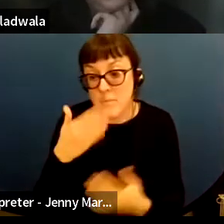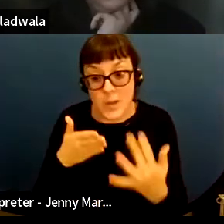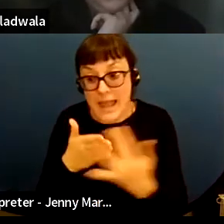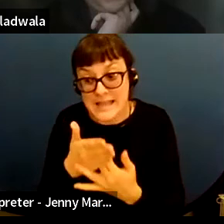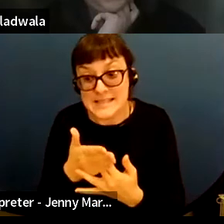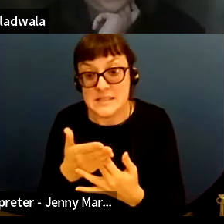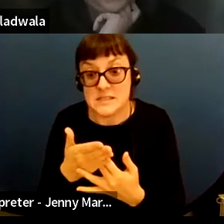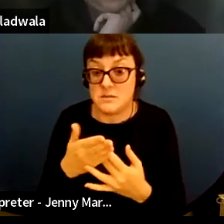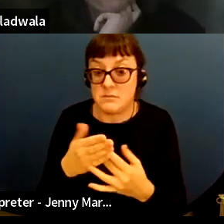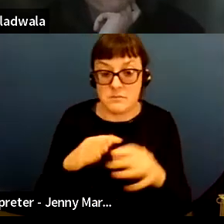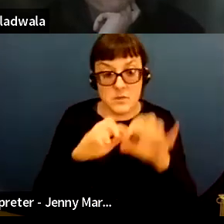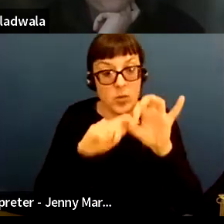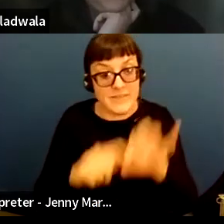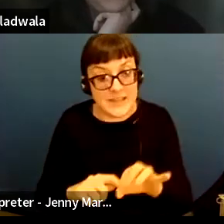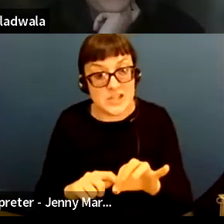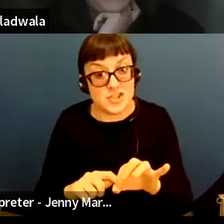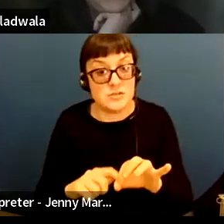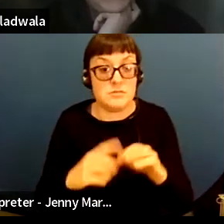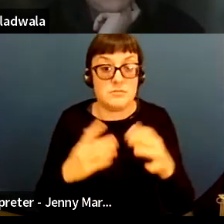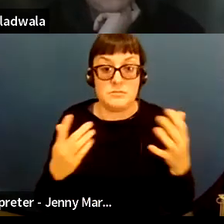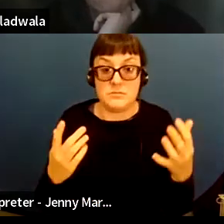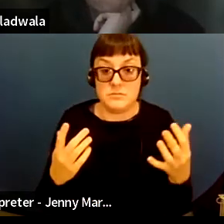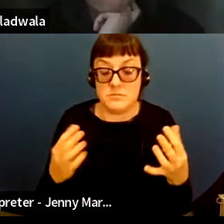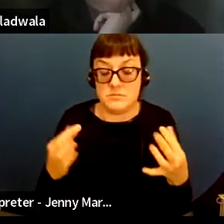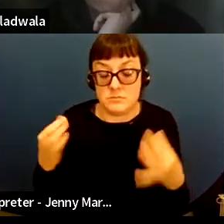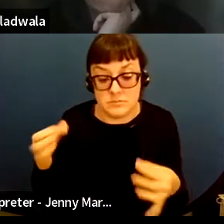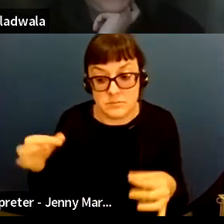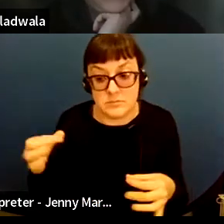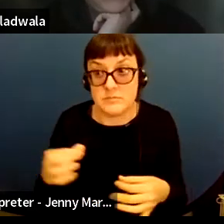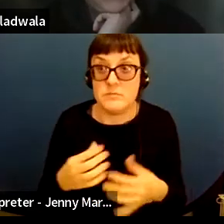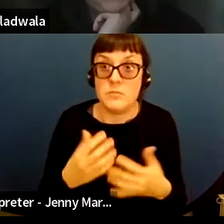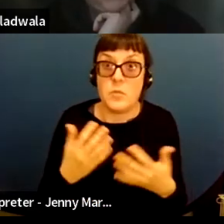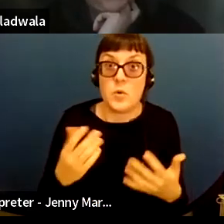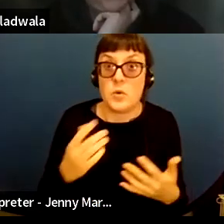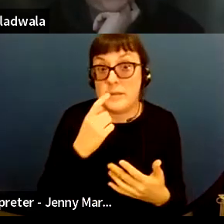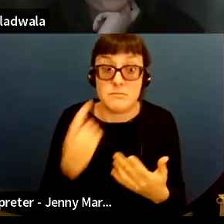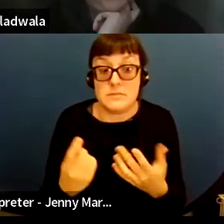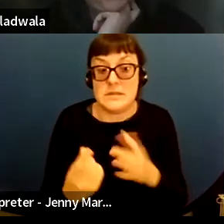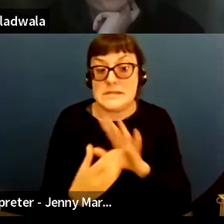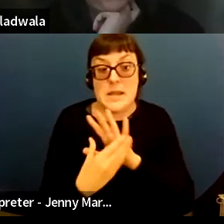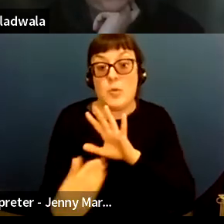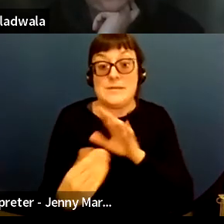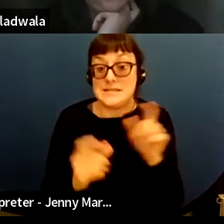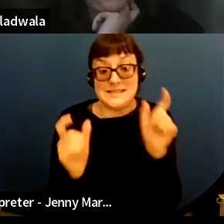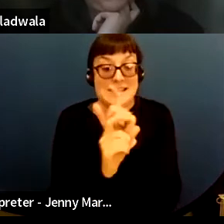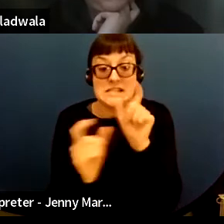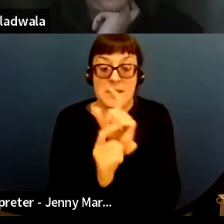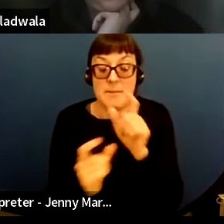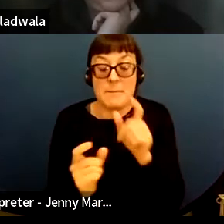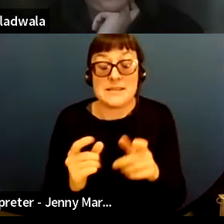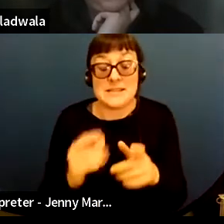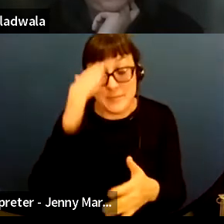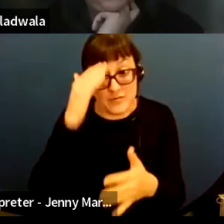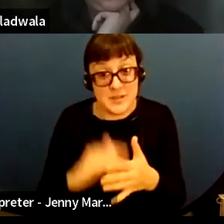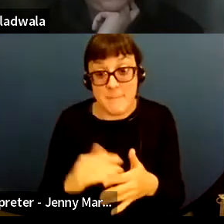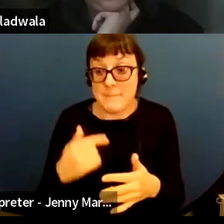of qualifications. You know, if I think about sort of an experience in dyslexia, which I can speak to, it wasn't necessarily that I